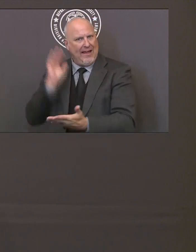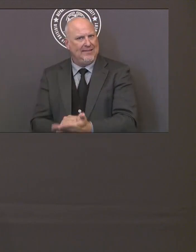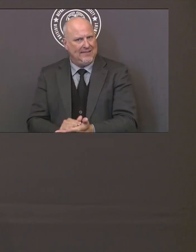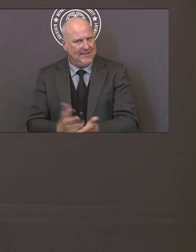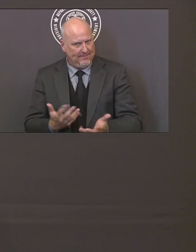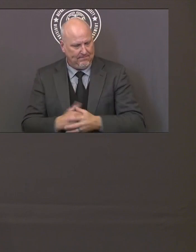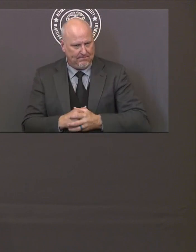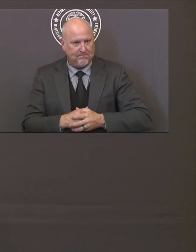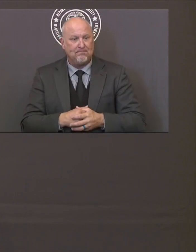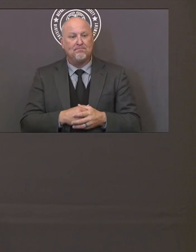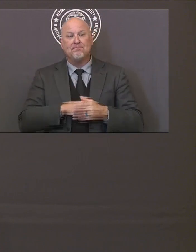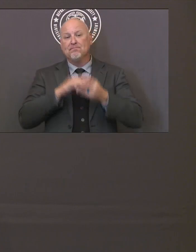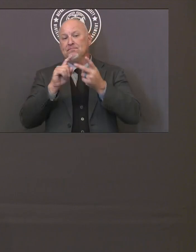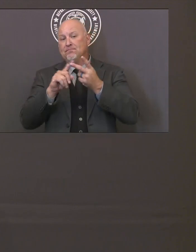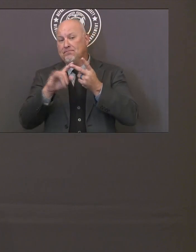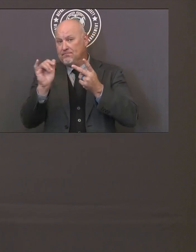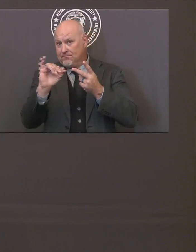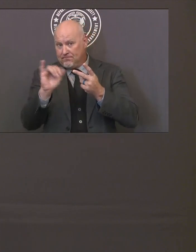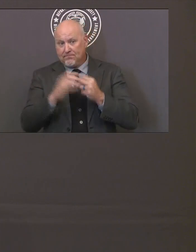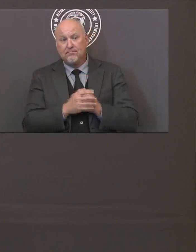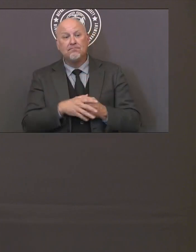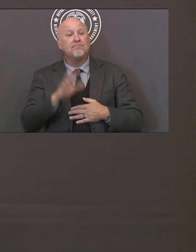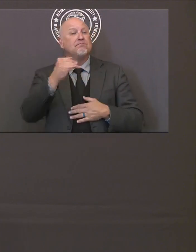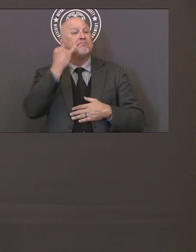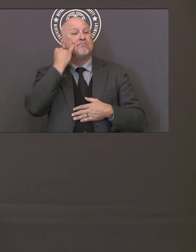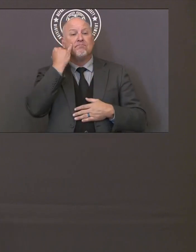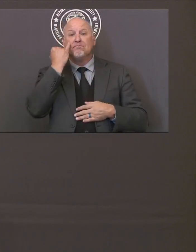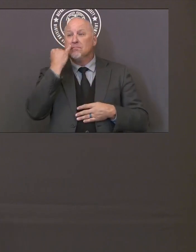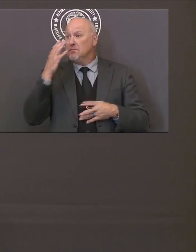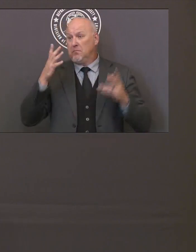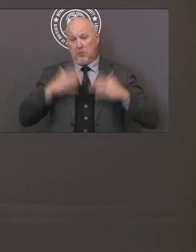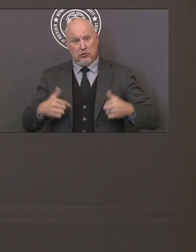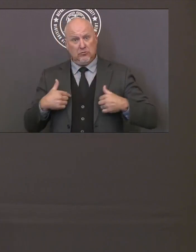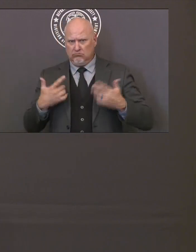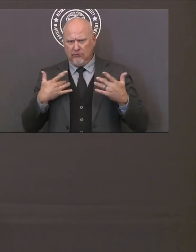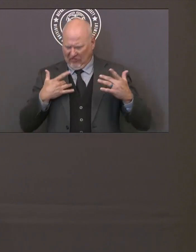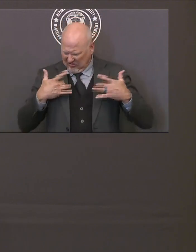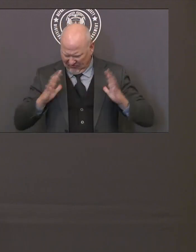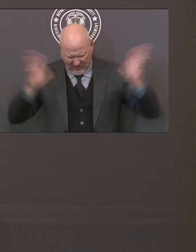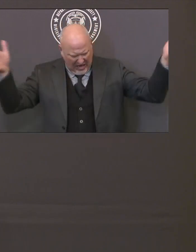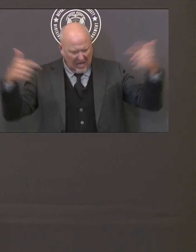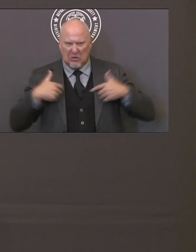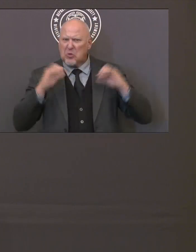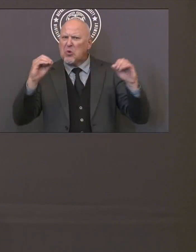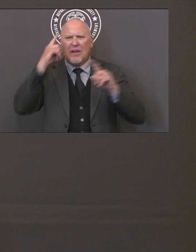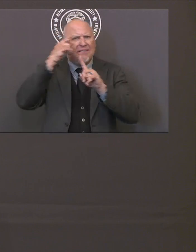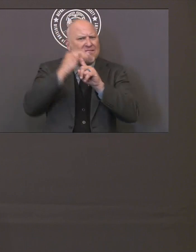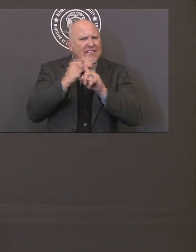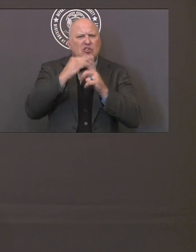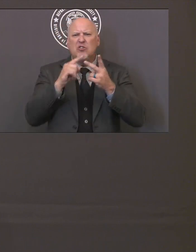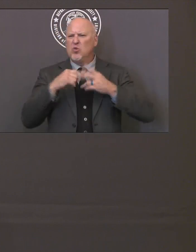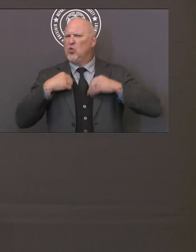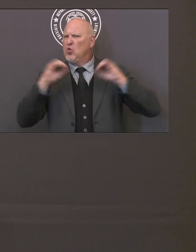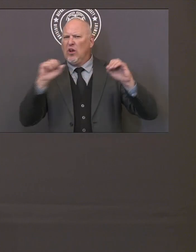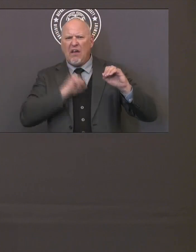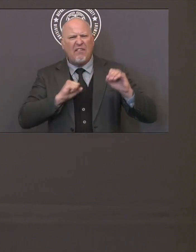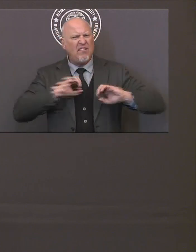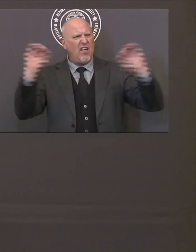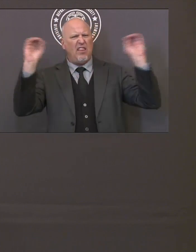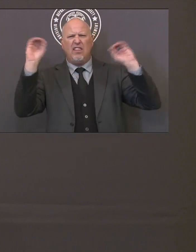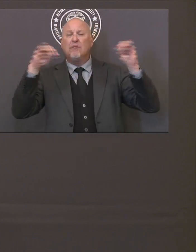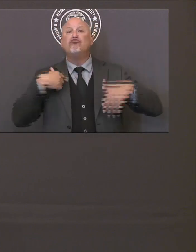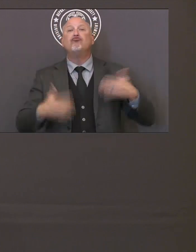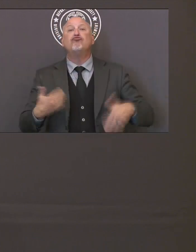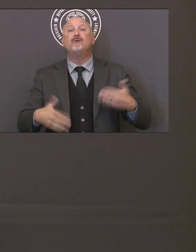asymptomatic spread of this disease. So it's estimated that 50% or more of the new cases of COVID-19 are spread